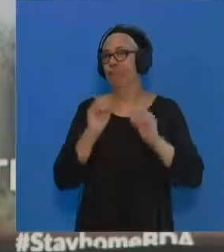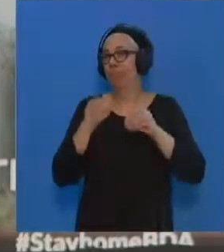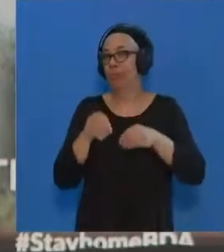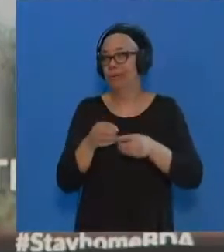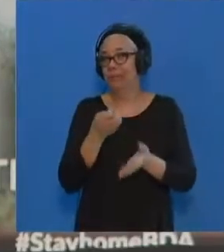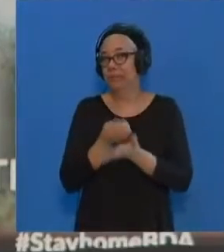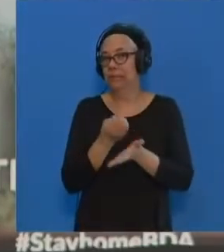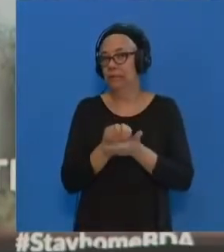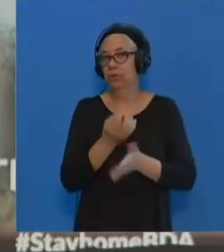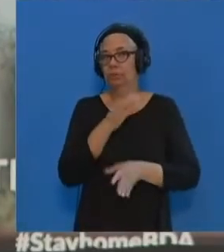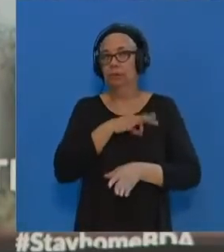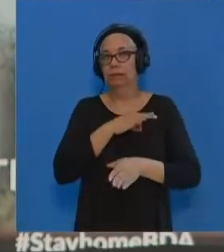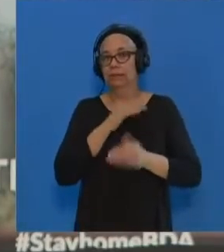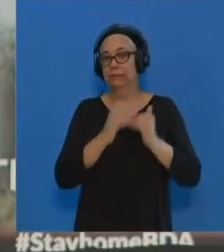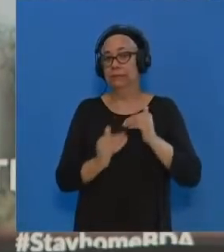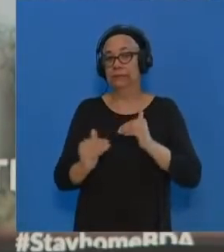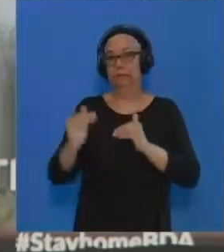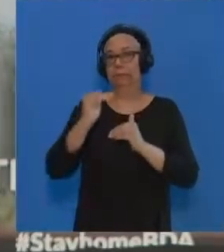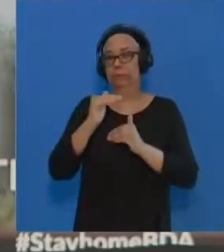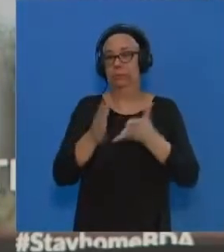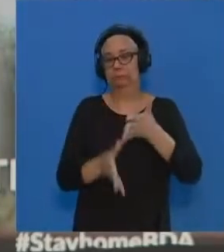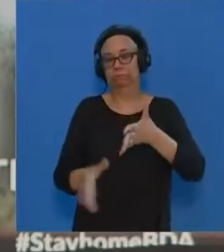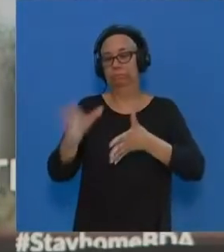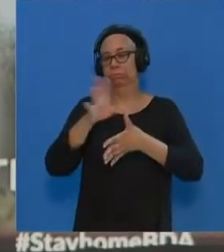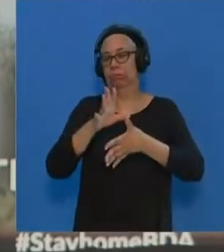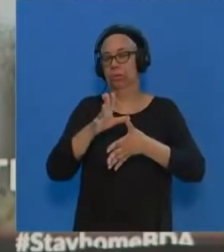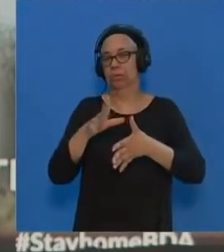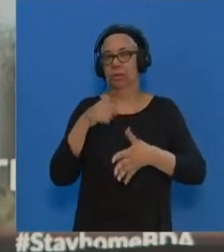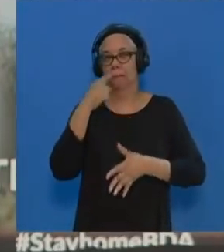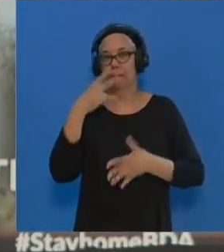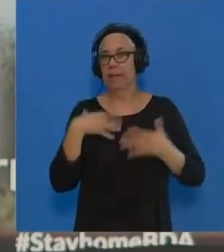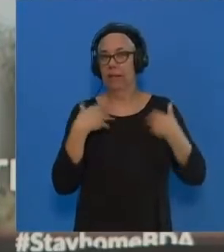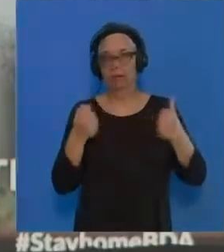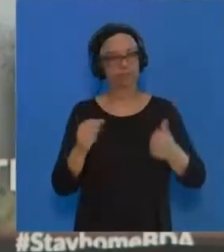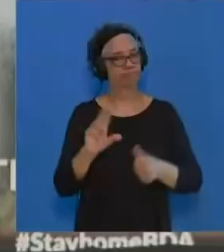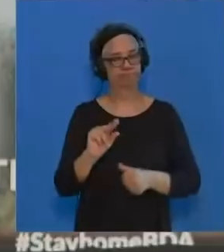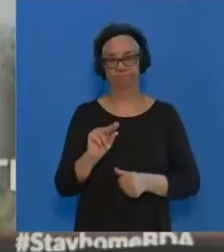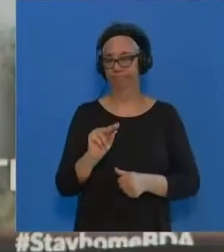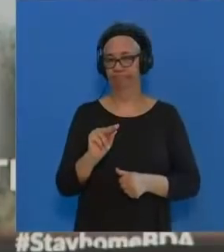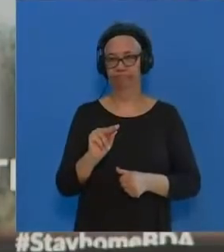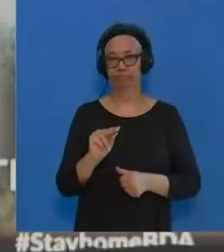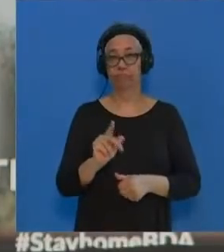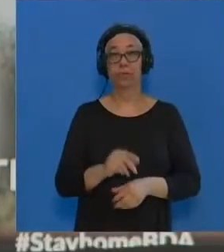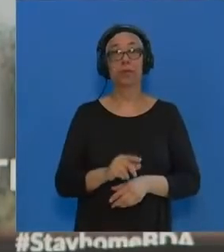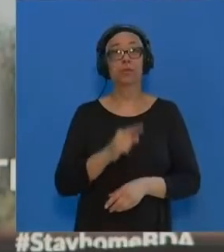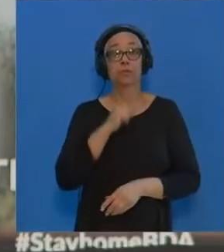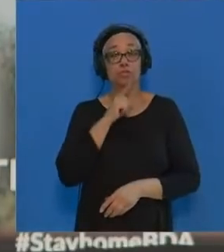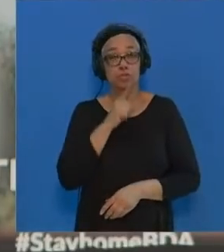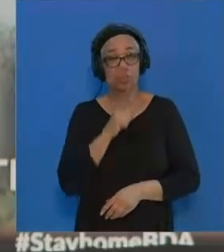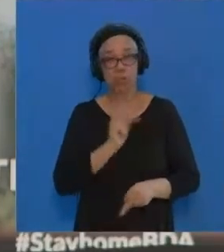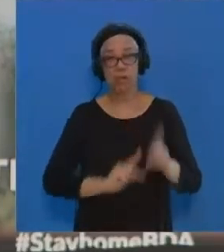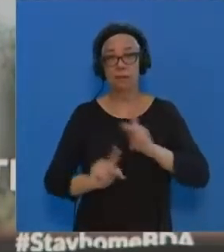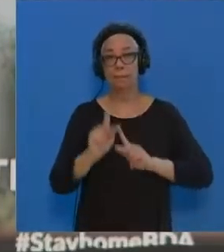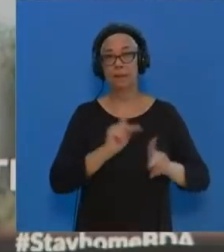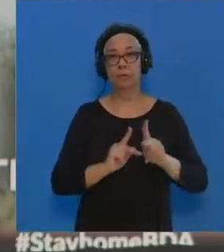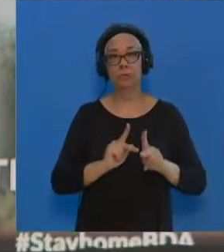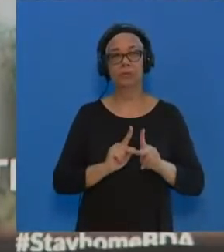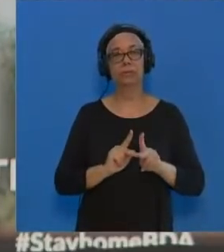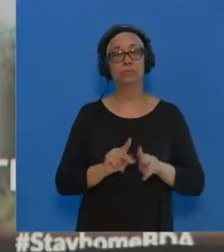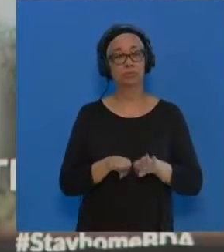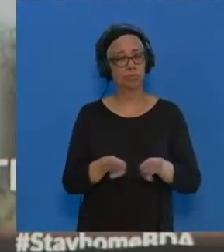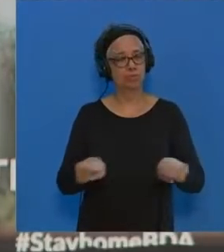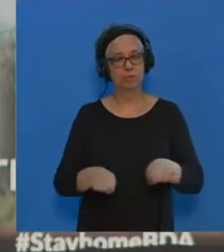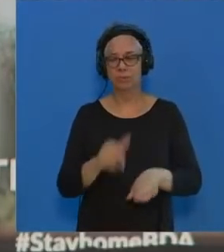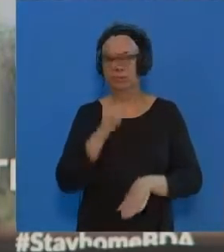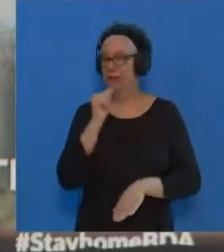economy over public health. It is about making sure that people in this country do not go hungry and they